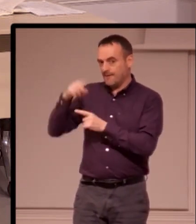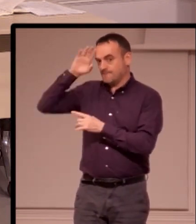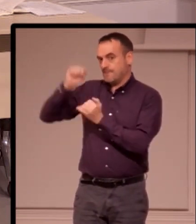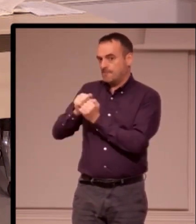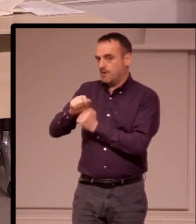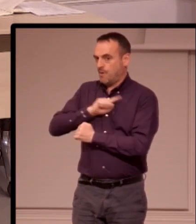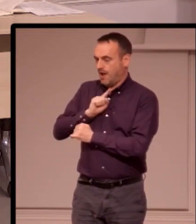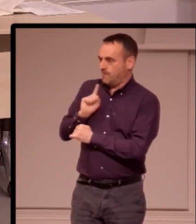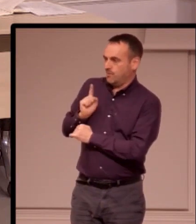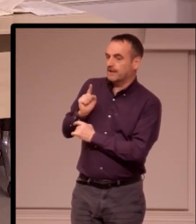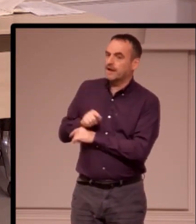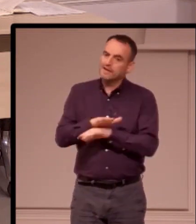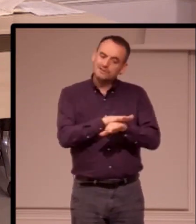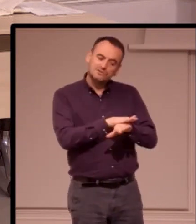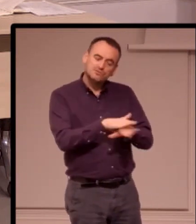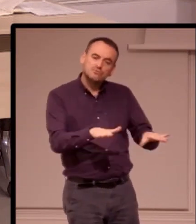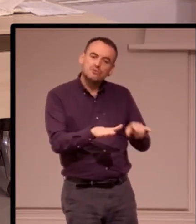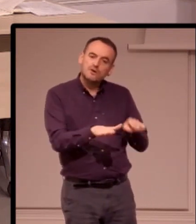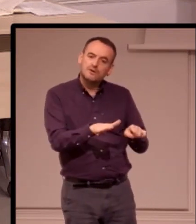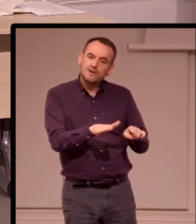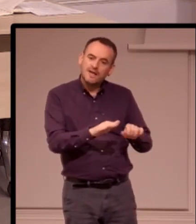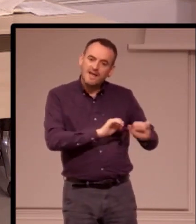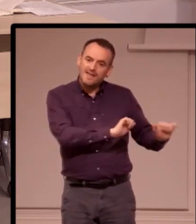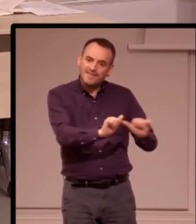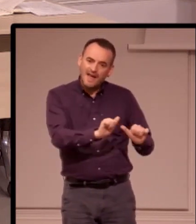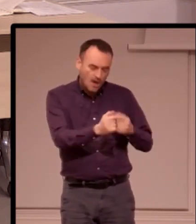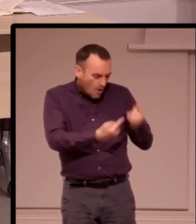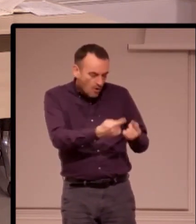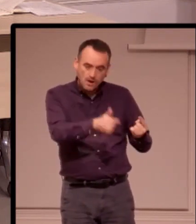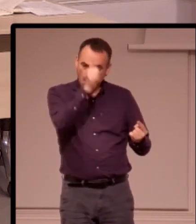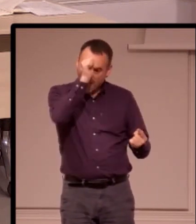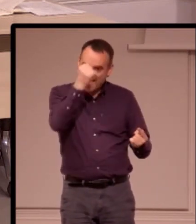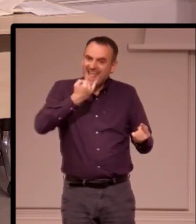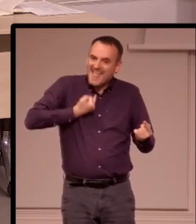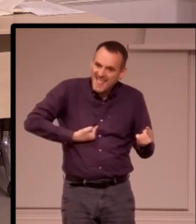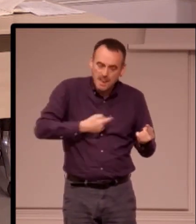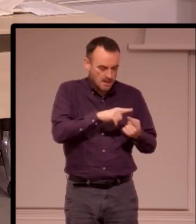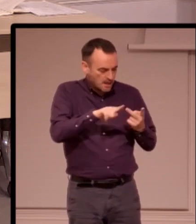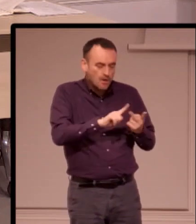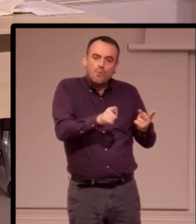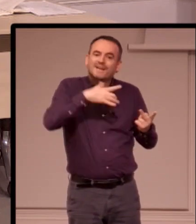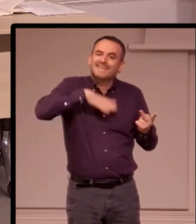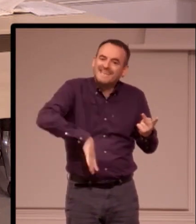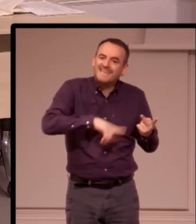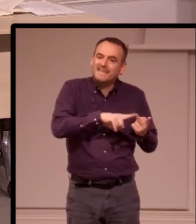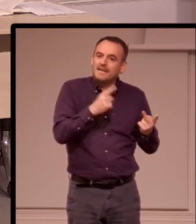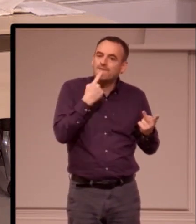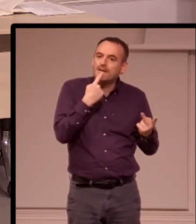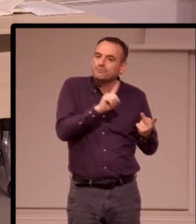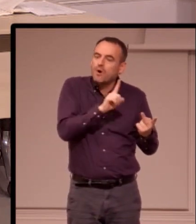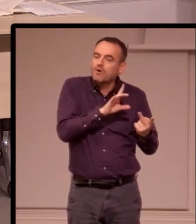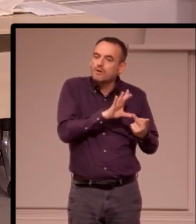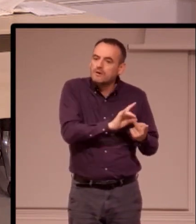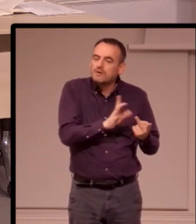is children's awareness of their own illness and their need for information about it. And I